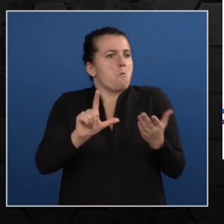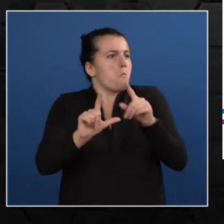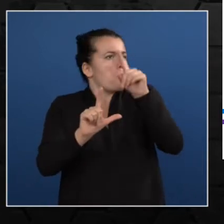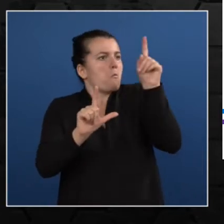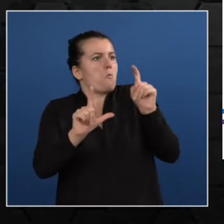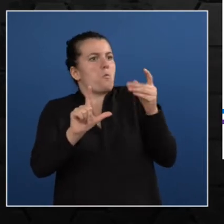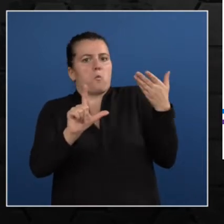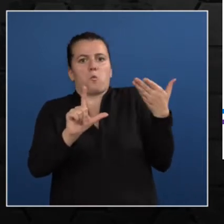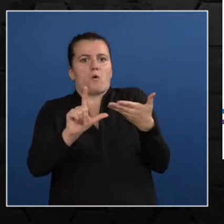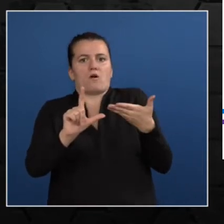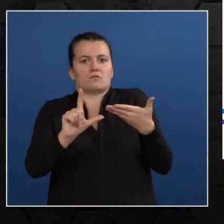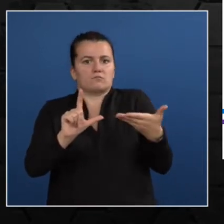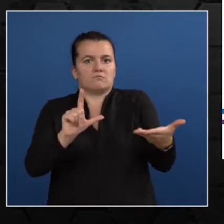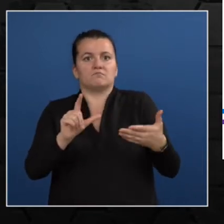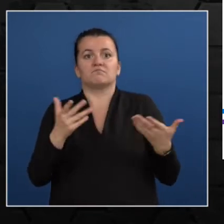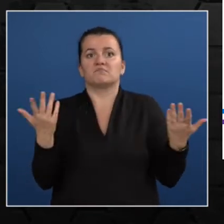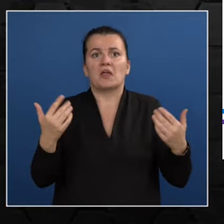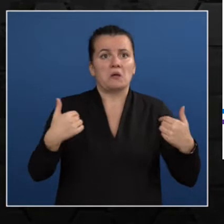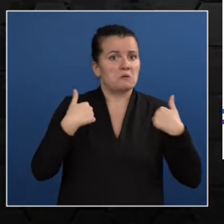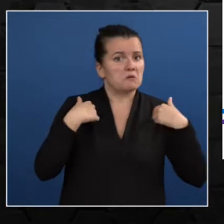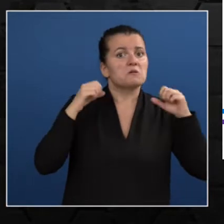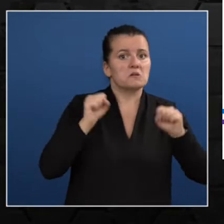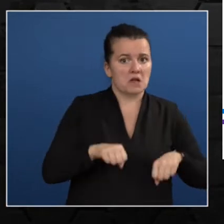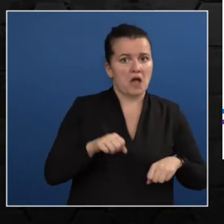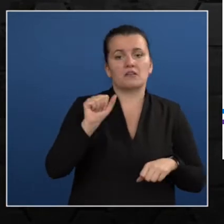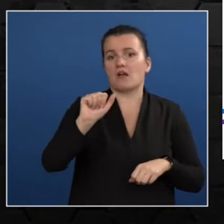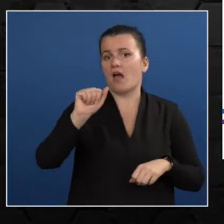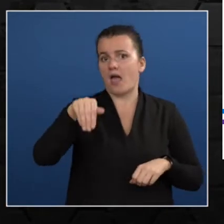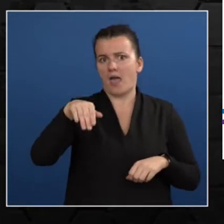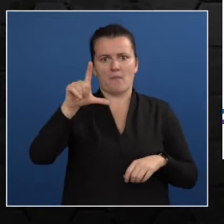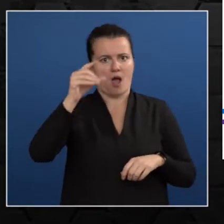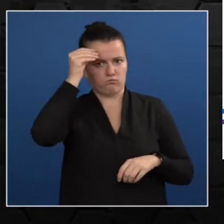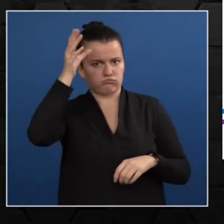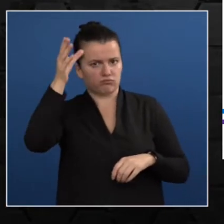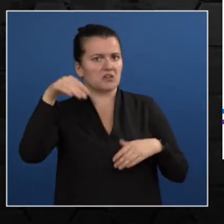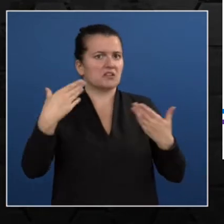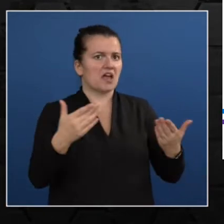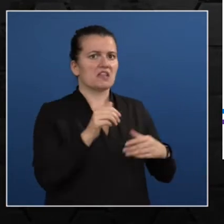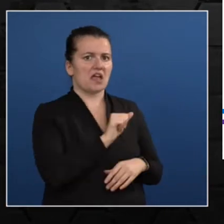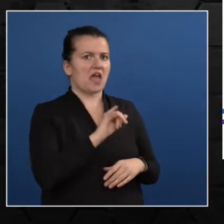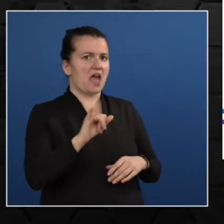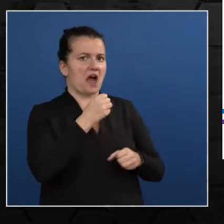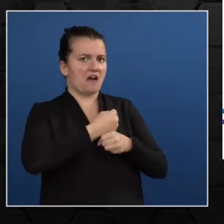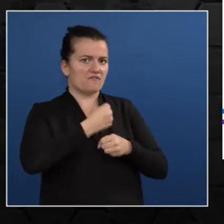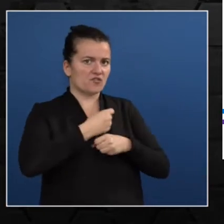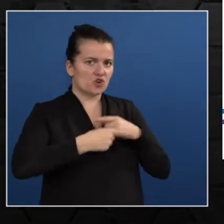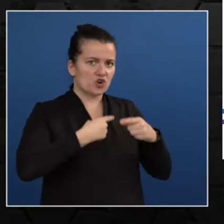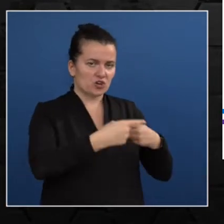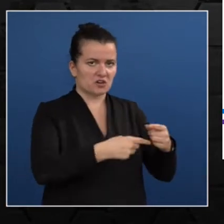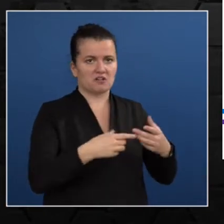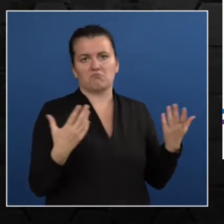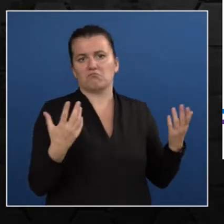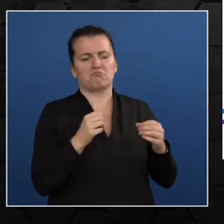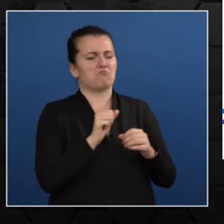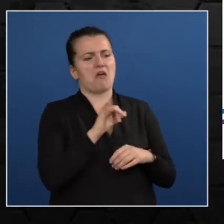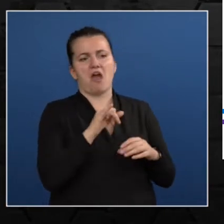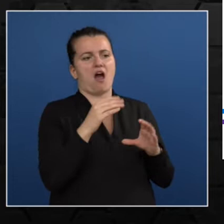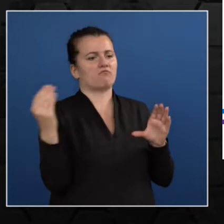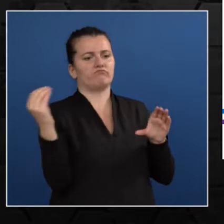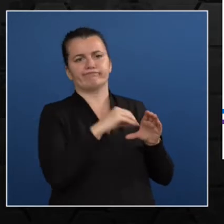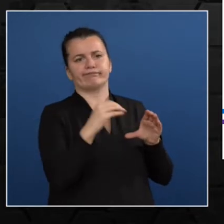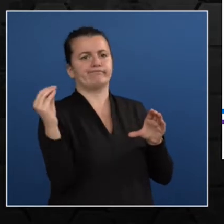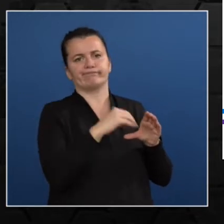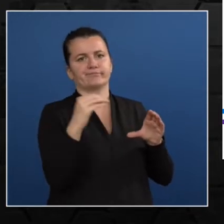can be an AI engineer. You can cover the broader AI perspective and deliver AI applications, or you can